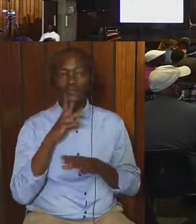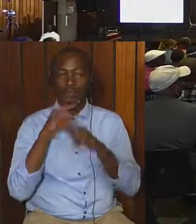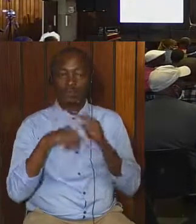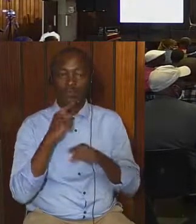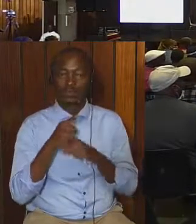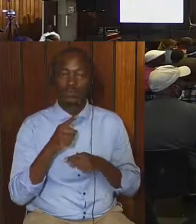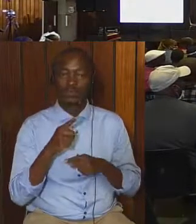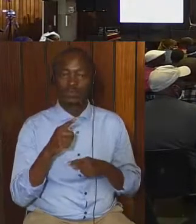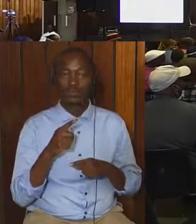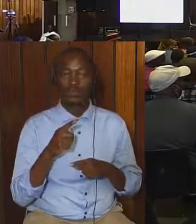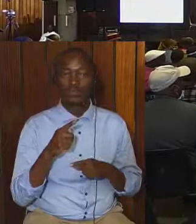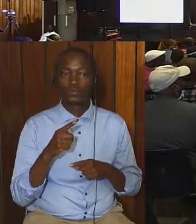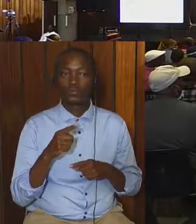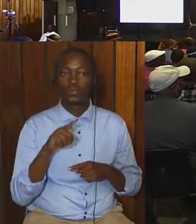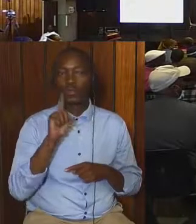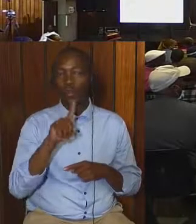ka